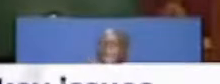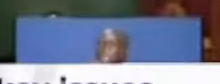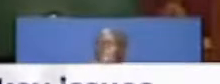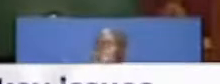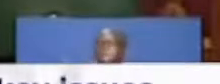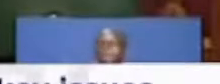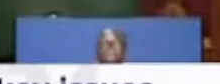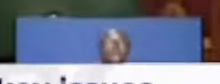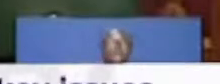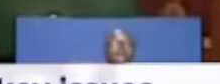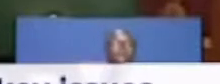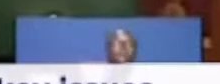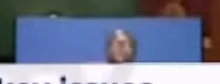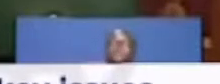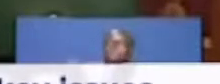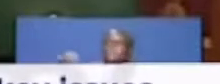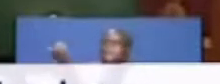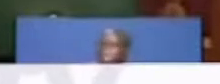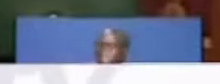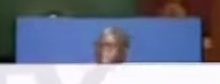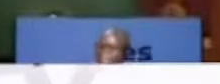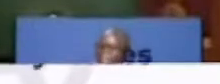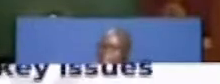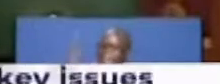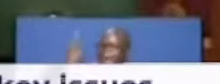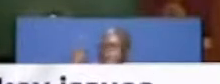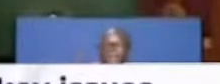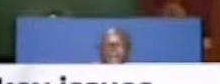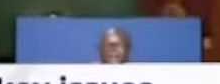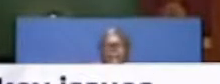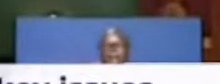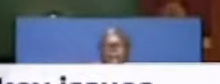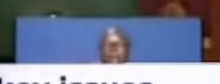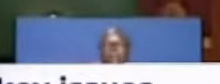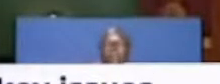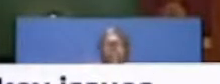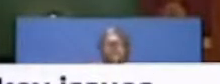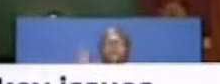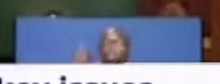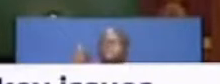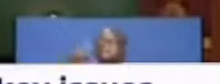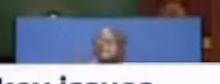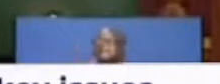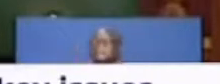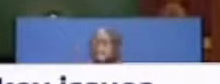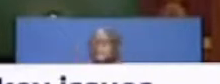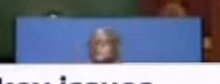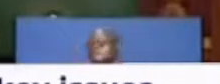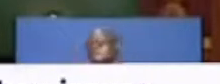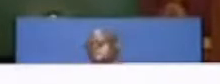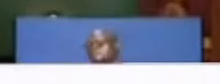counties that have received their first tarmac roads since God made Kenya.